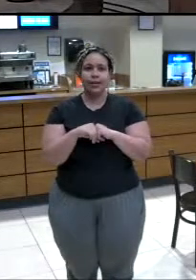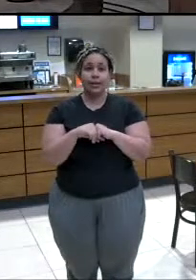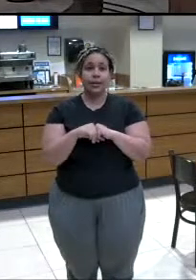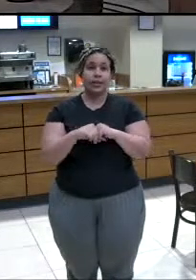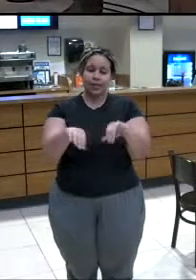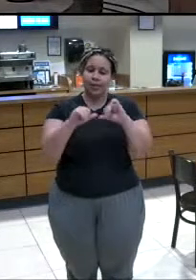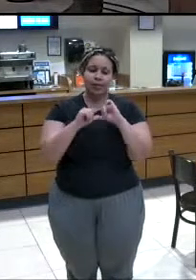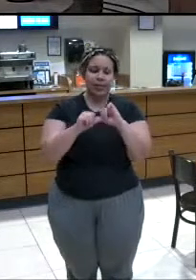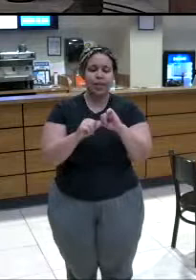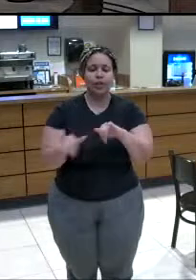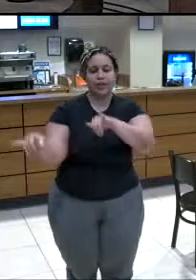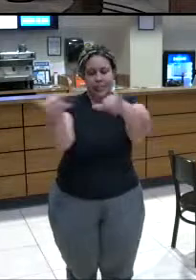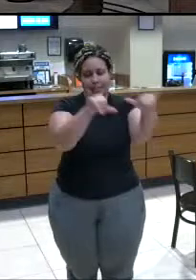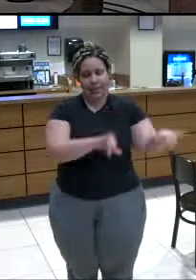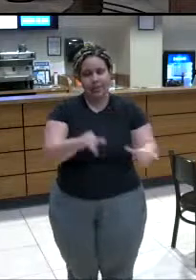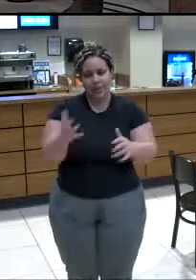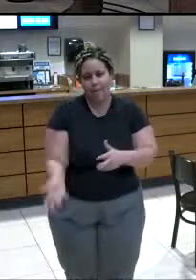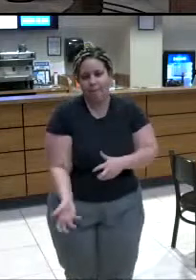the sequence. Go for it.